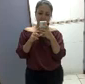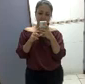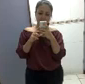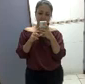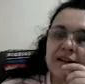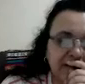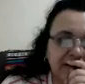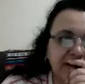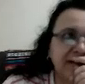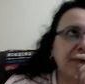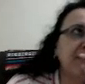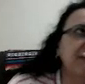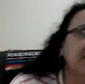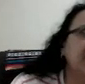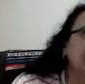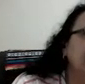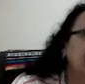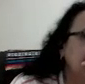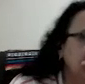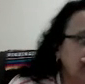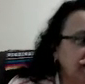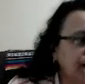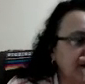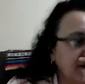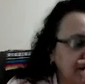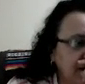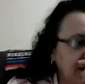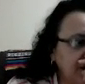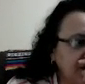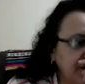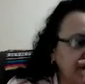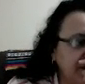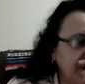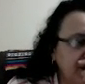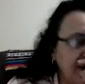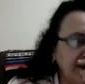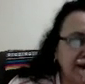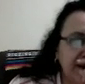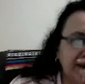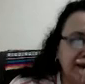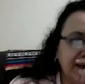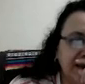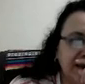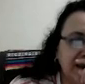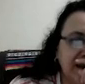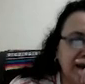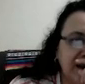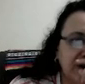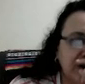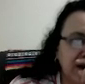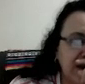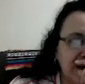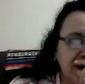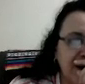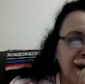2.6. Yes, there is a problem there. Yes. The answer for number 1 is